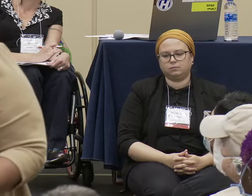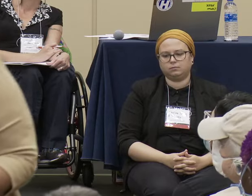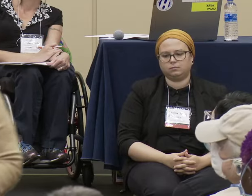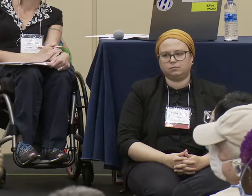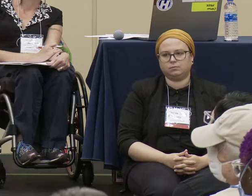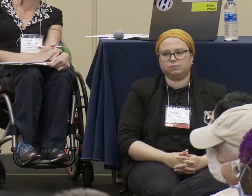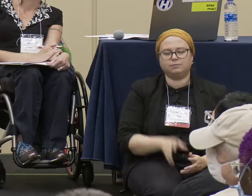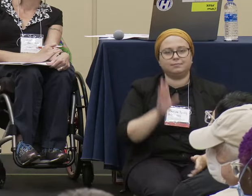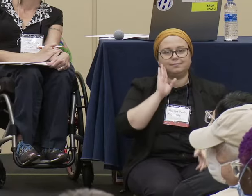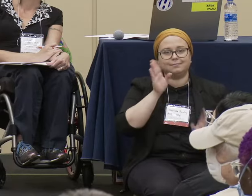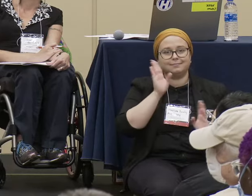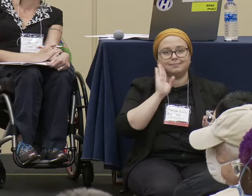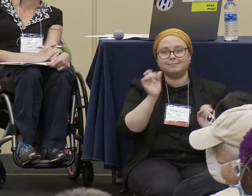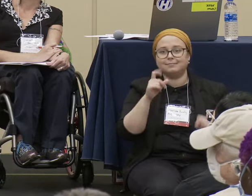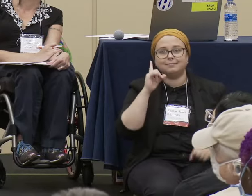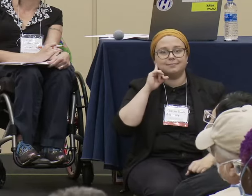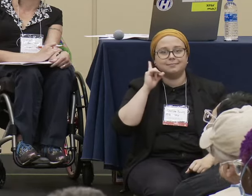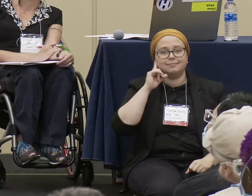Hi, can you hear me?